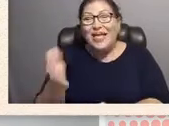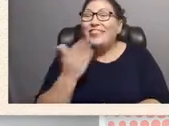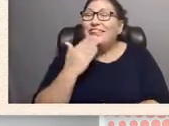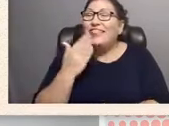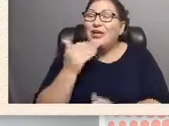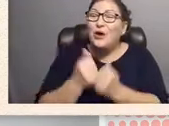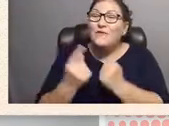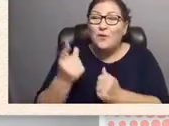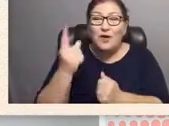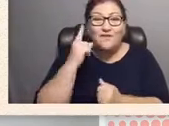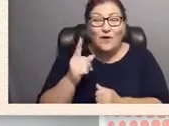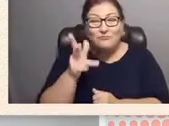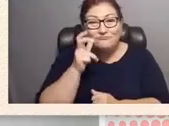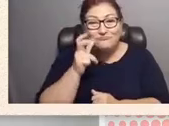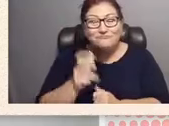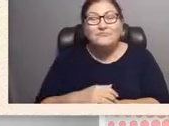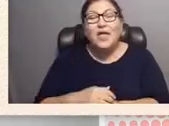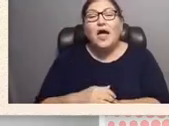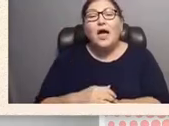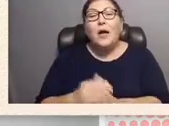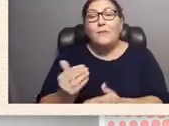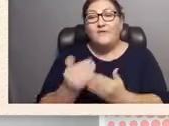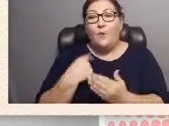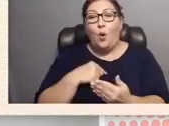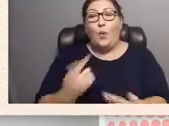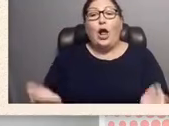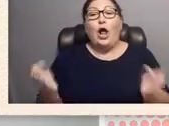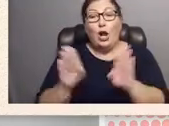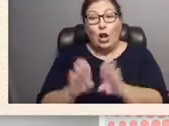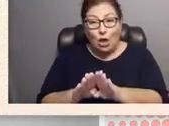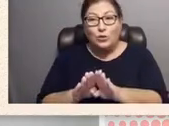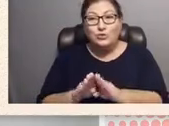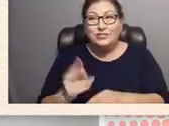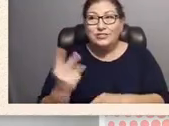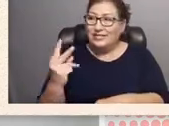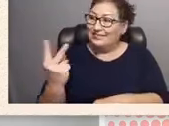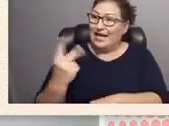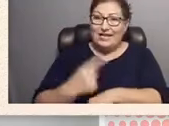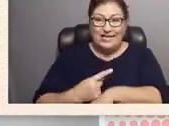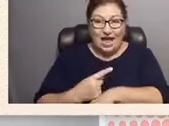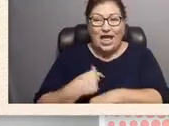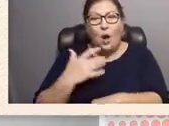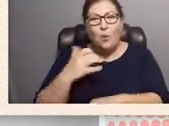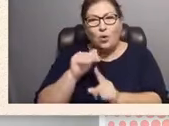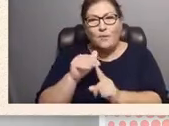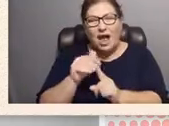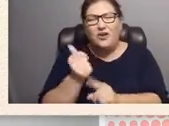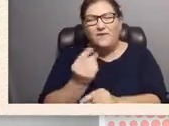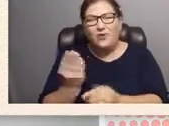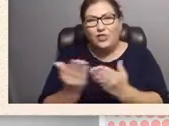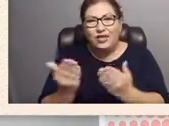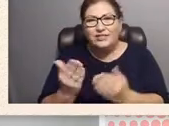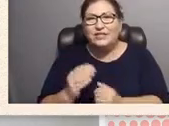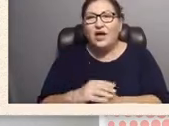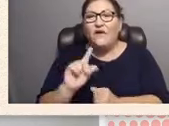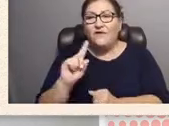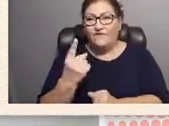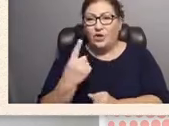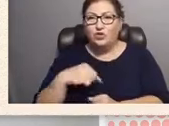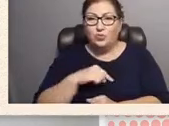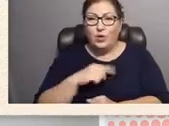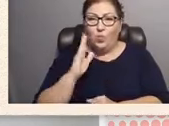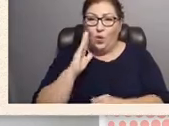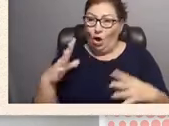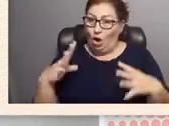in. Before we close out day 2 here, I just want to remind you of a couple things. First of all, we are taking tomorrow off since